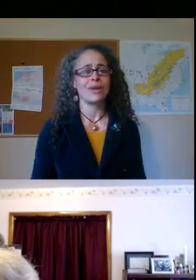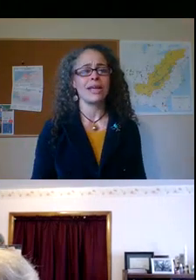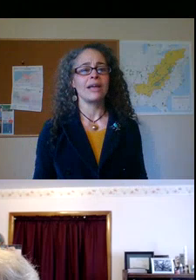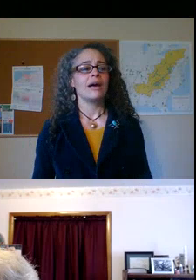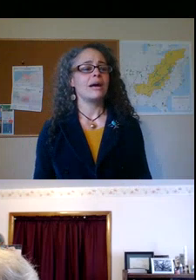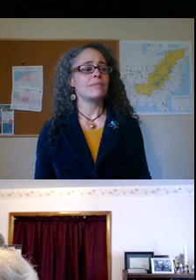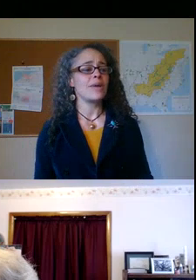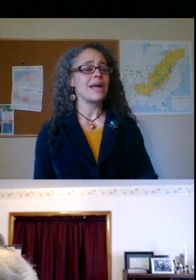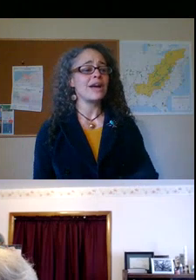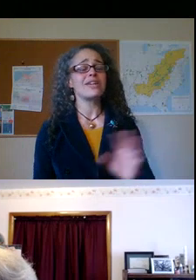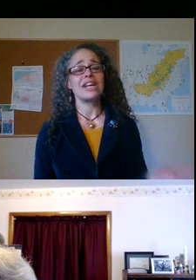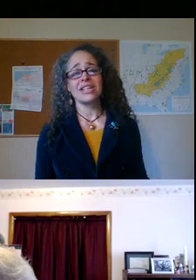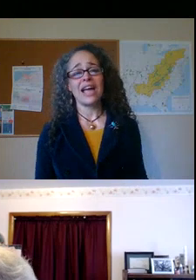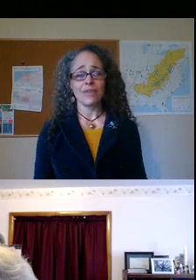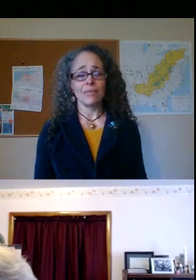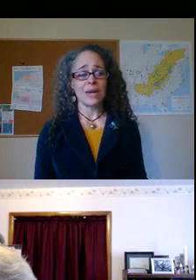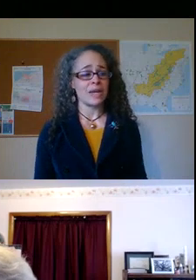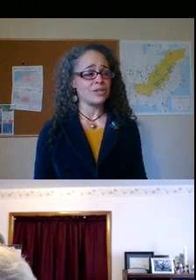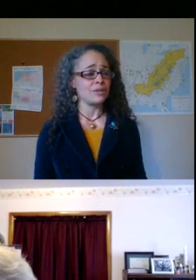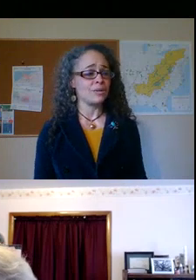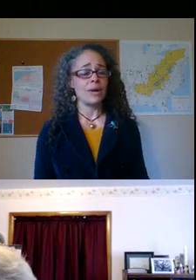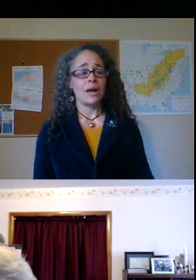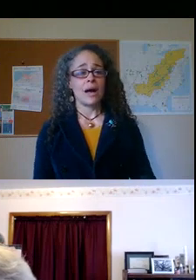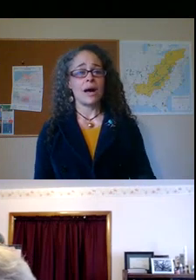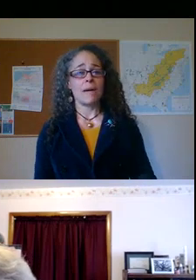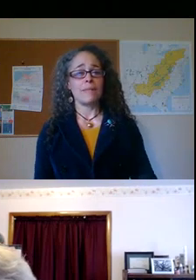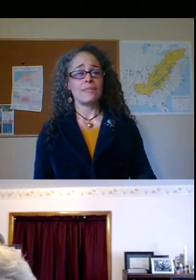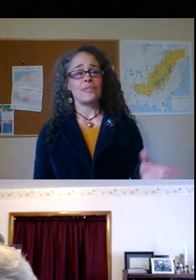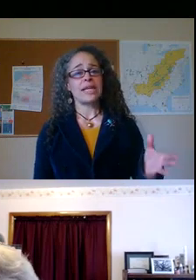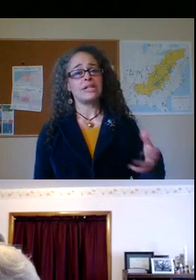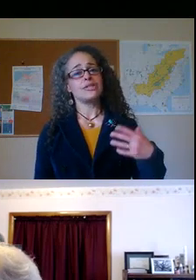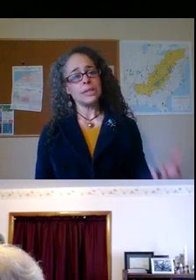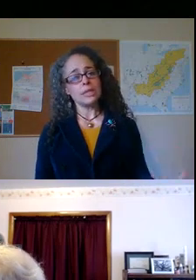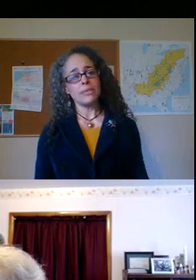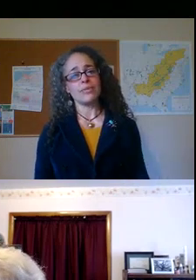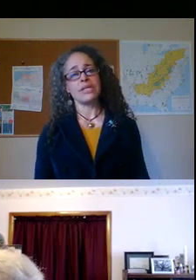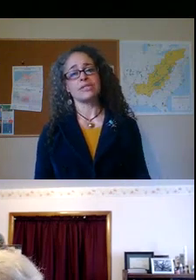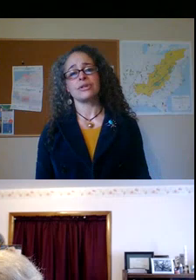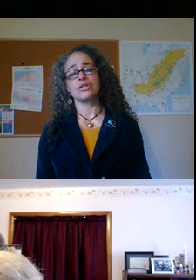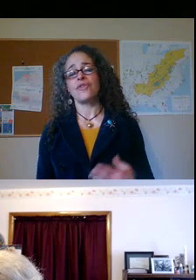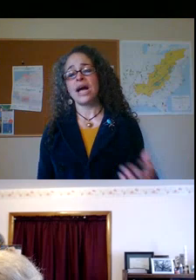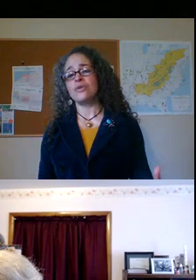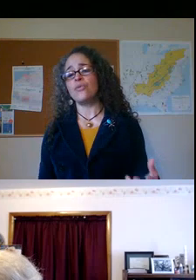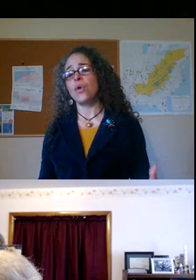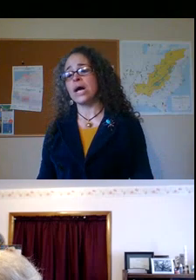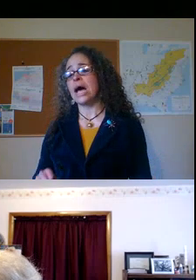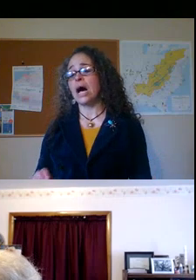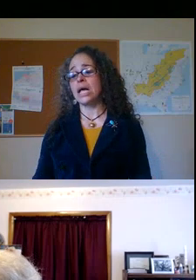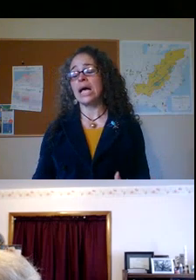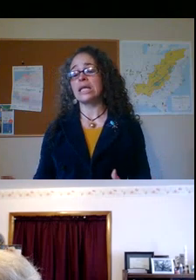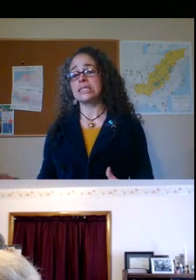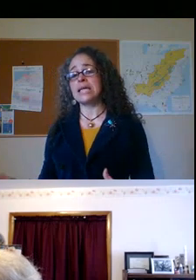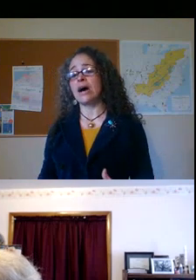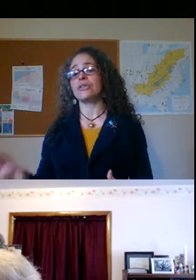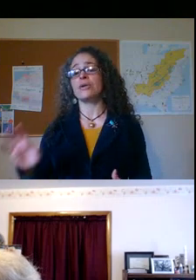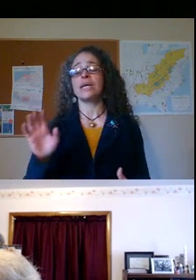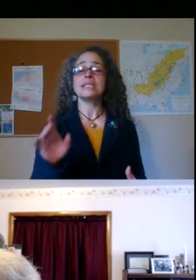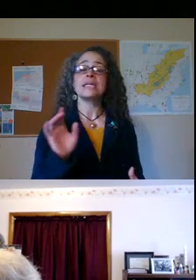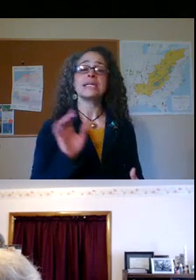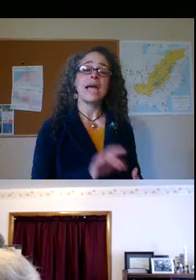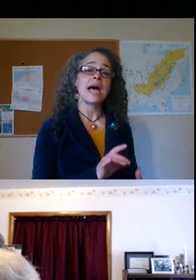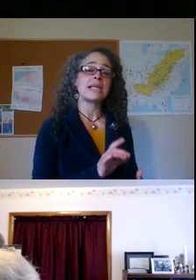like 2 or 3. So I encourage actually everybody to like do a little bit of research, find what else is